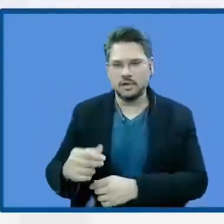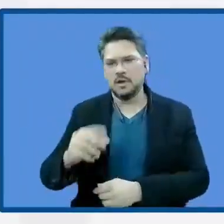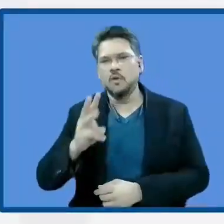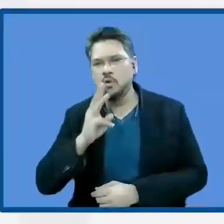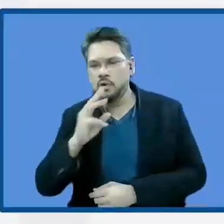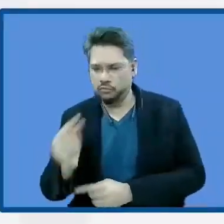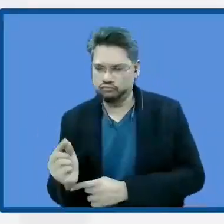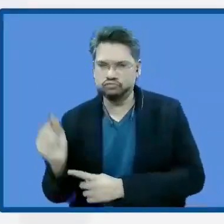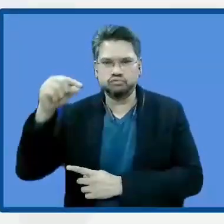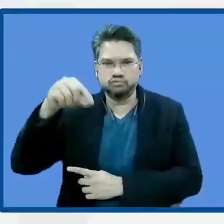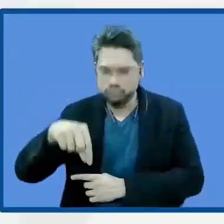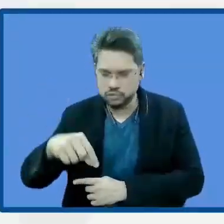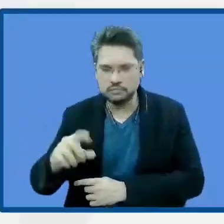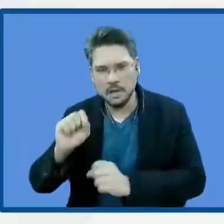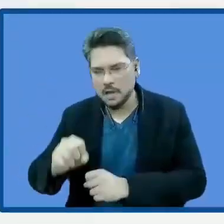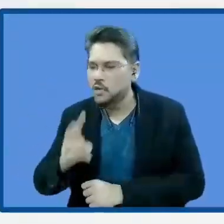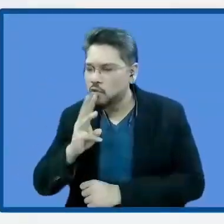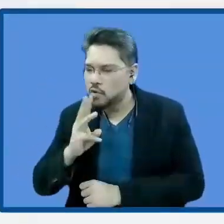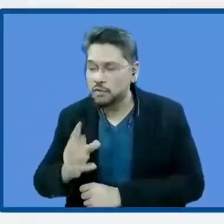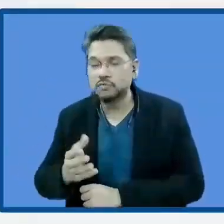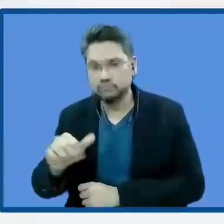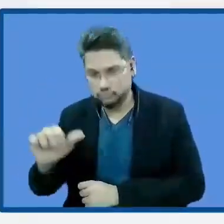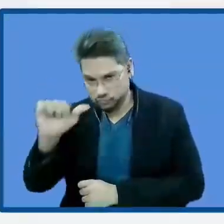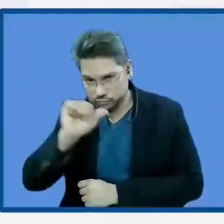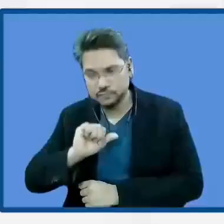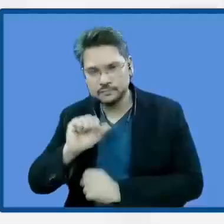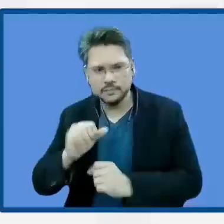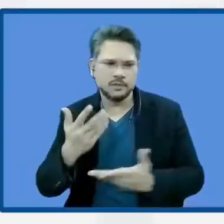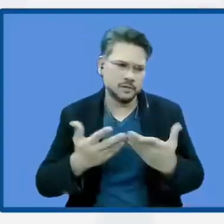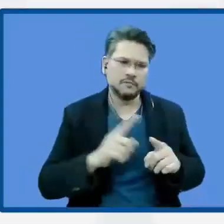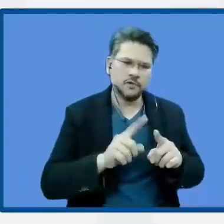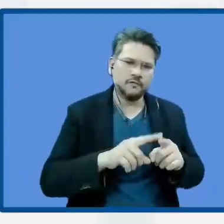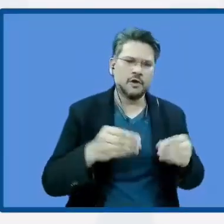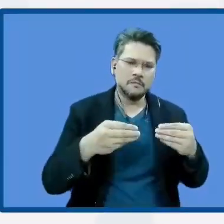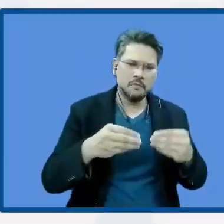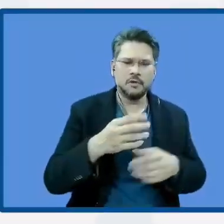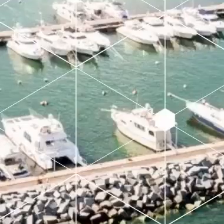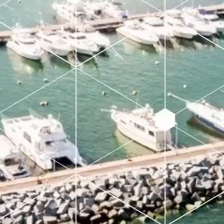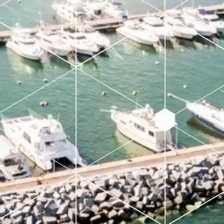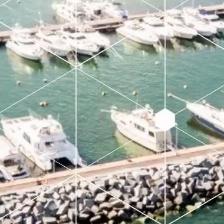stations for paper, plastics, and organic waste. Thank you very much. See you very soon.